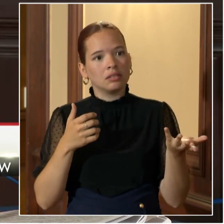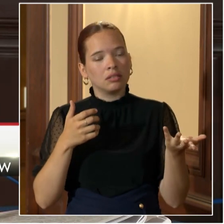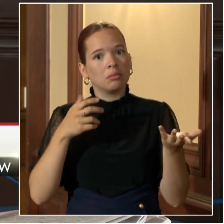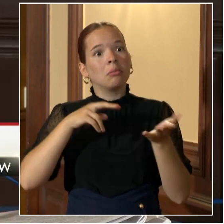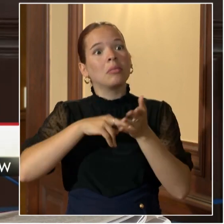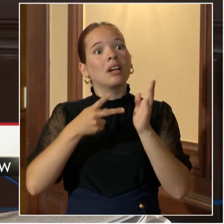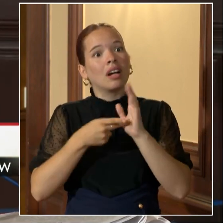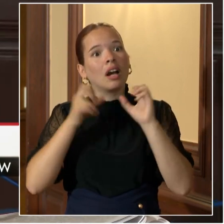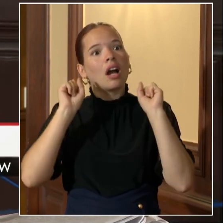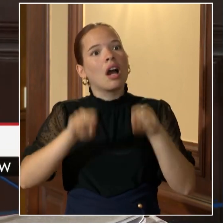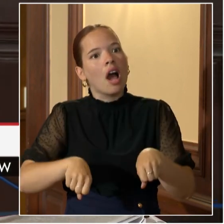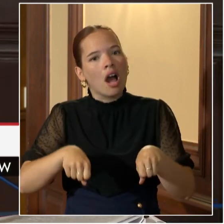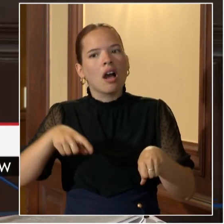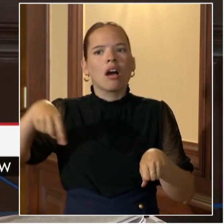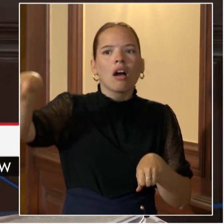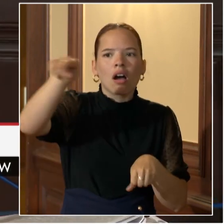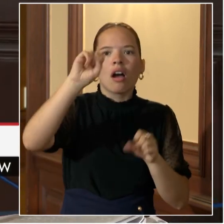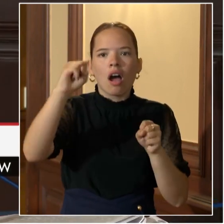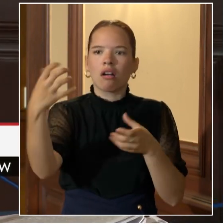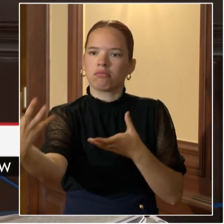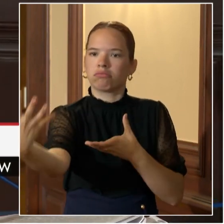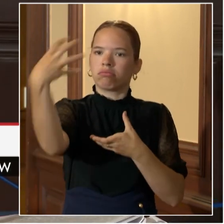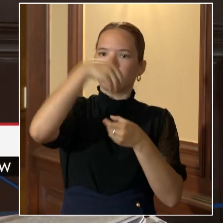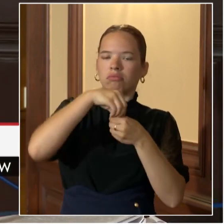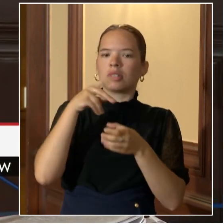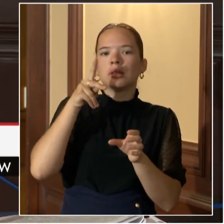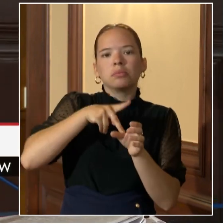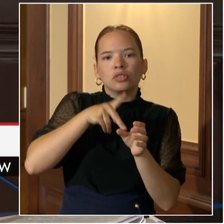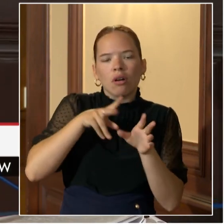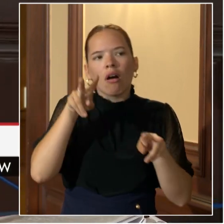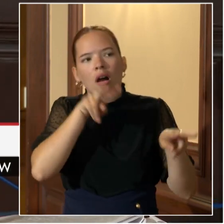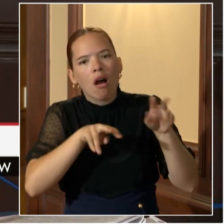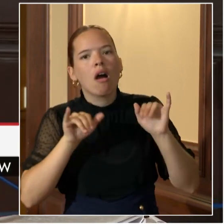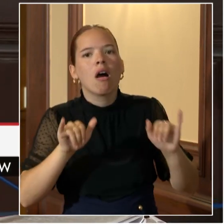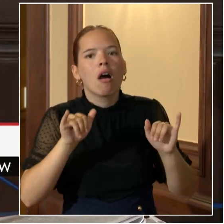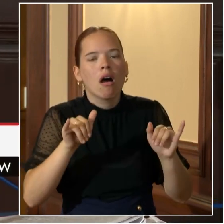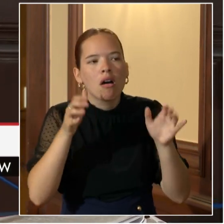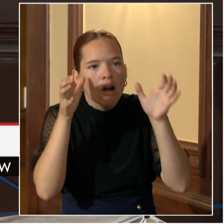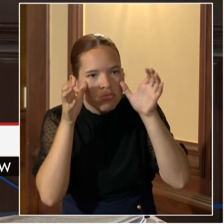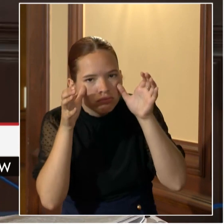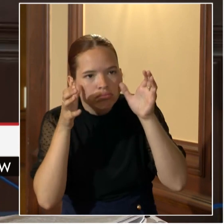with an equal vote alongside the elected delegation members.